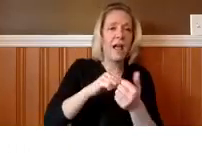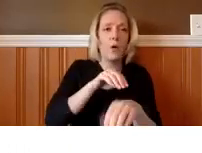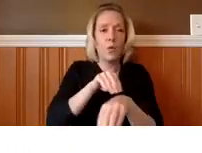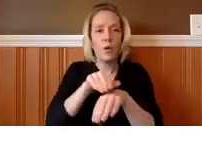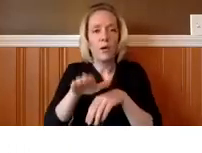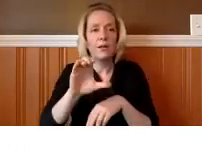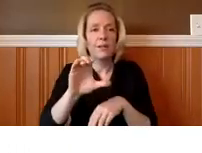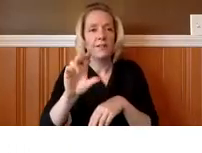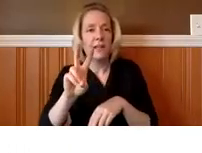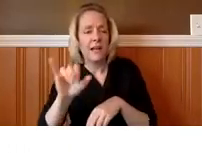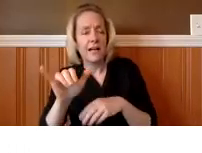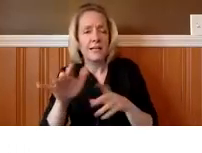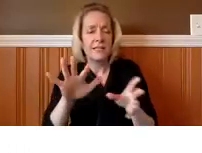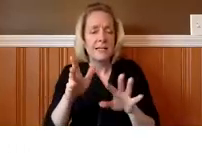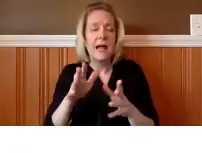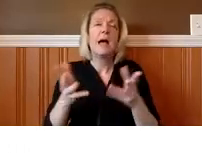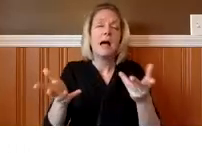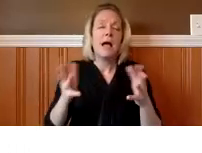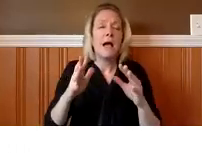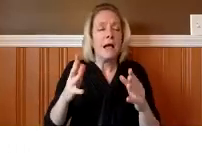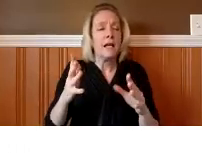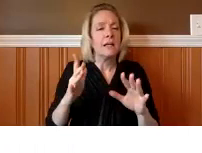it's difficult in the fact that